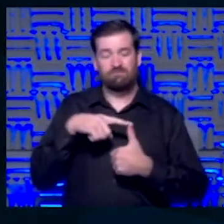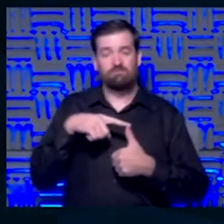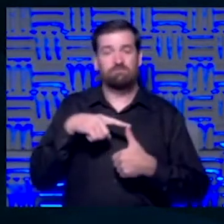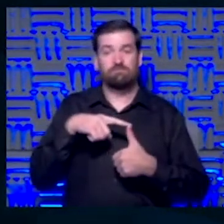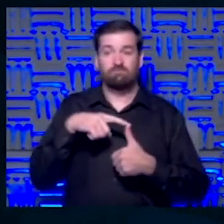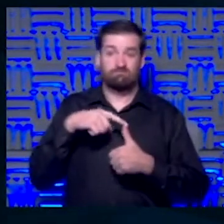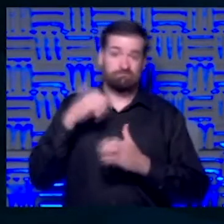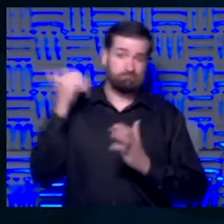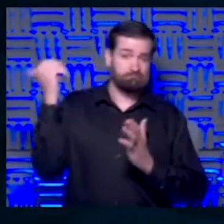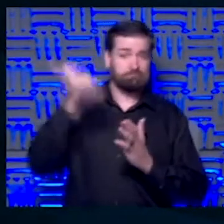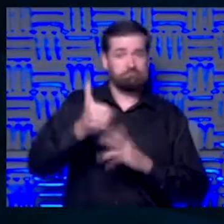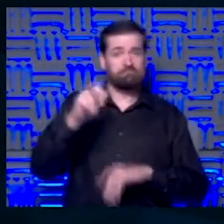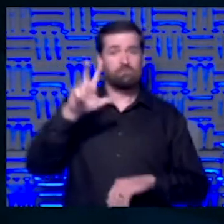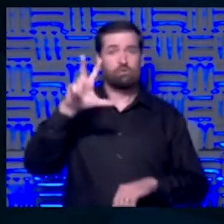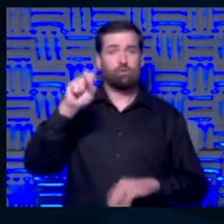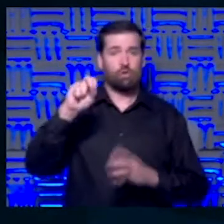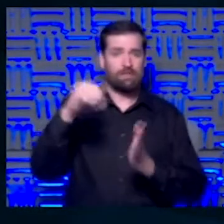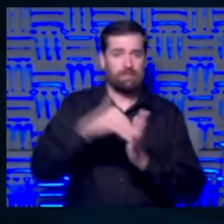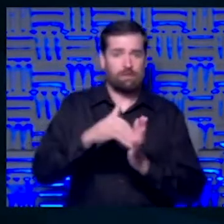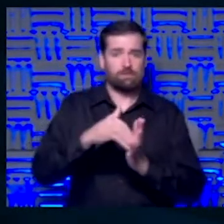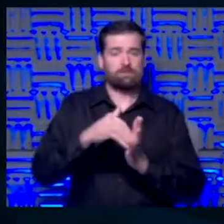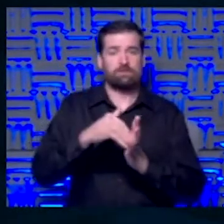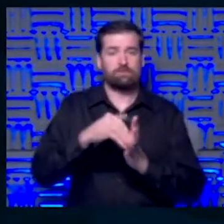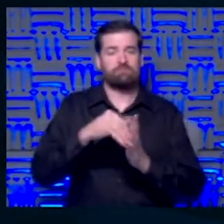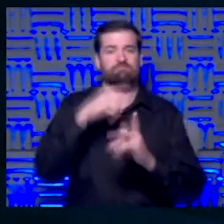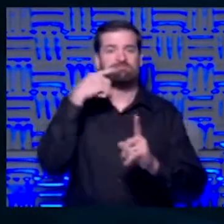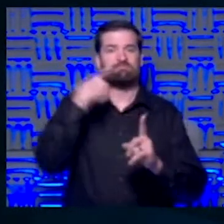toward 30,000 positive cases,